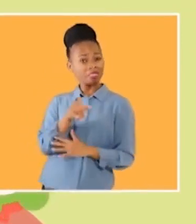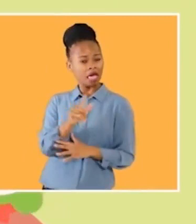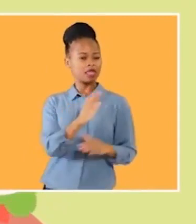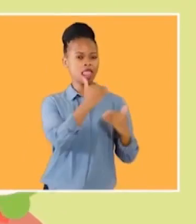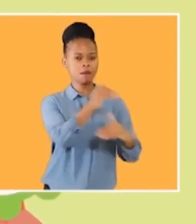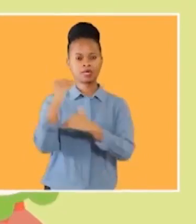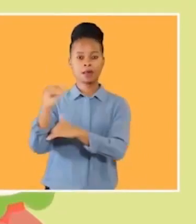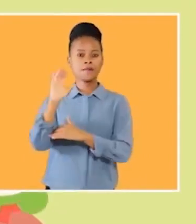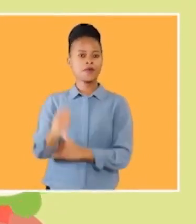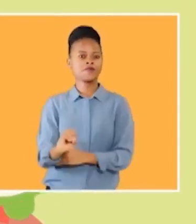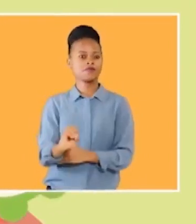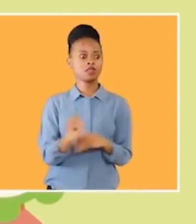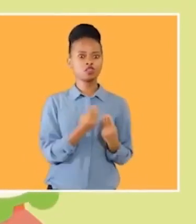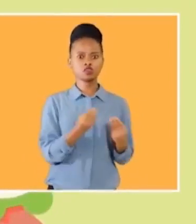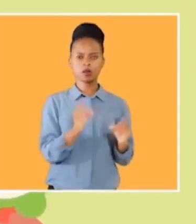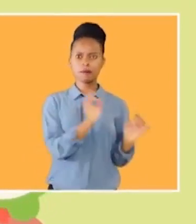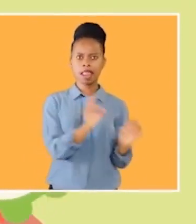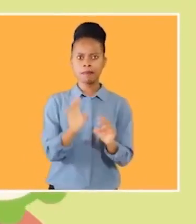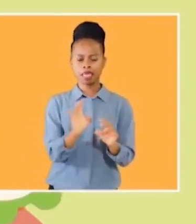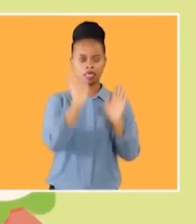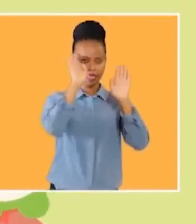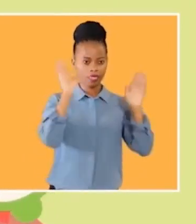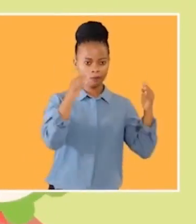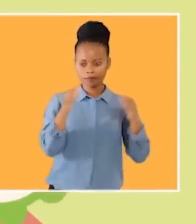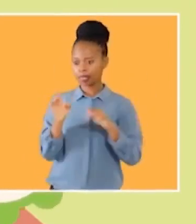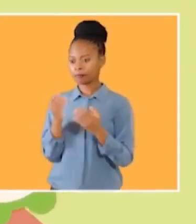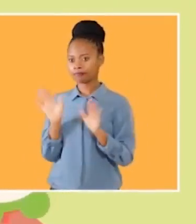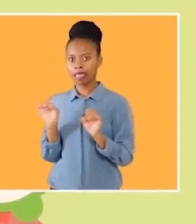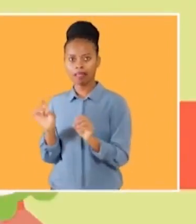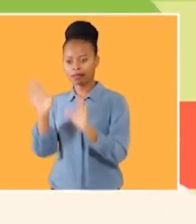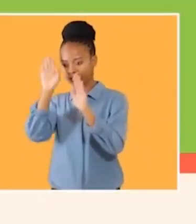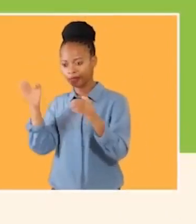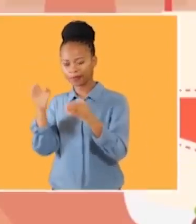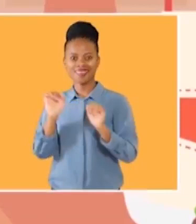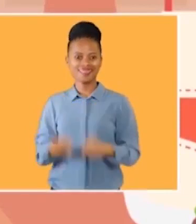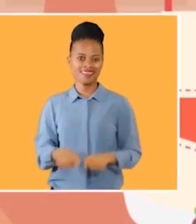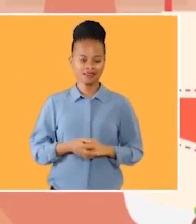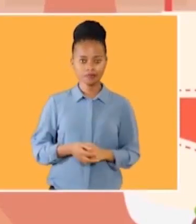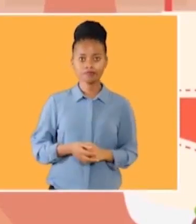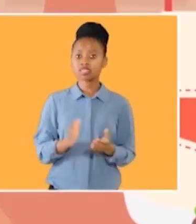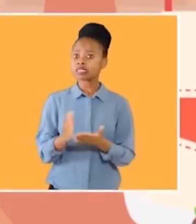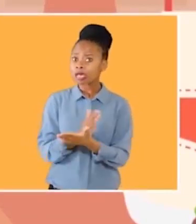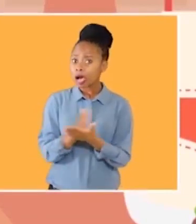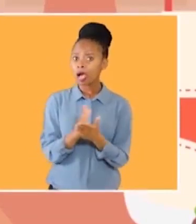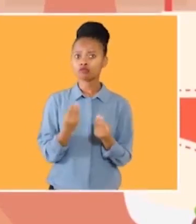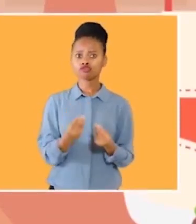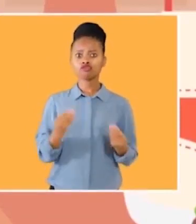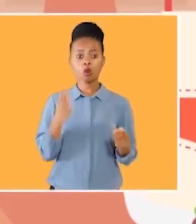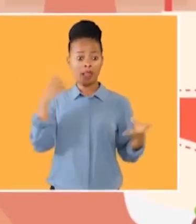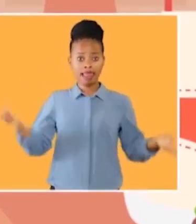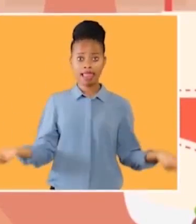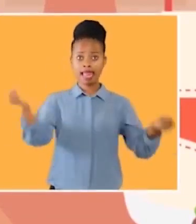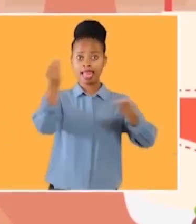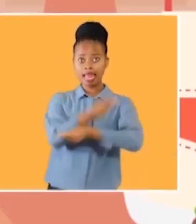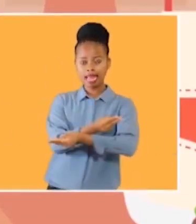what children will play with and what children will experience and learn. Some children may refuse to play